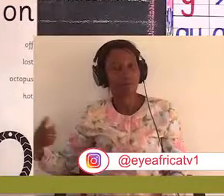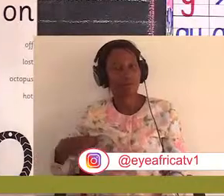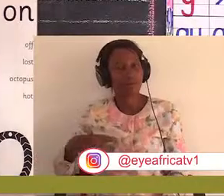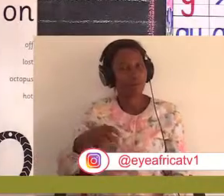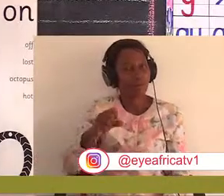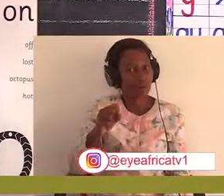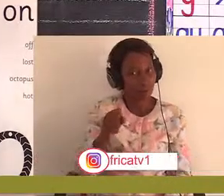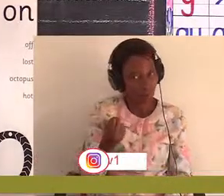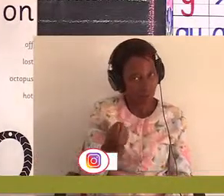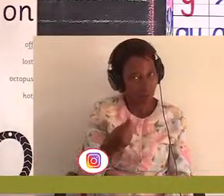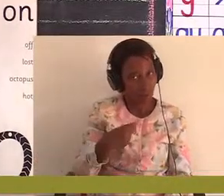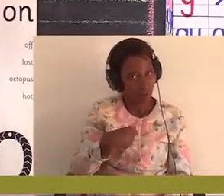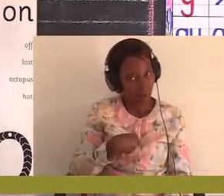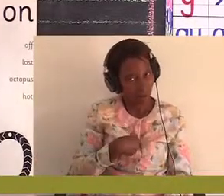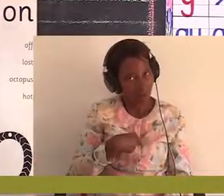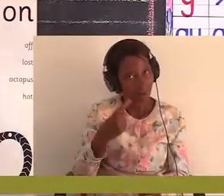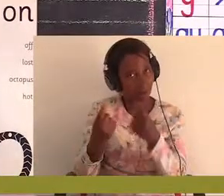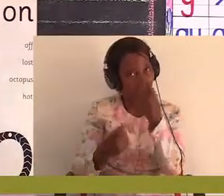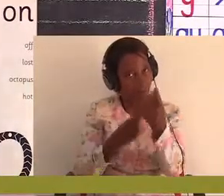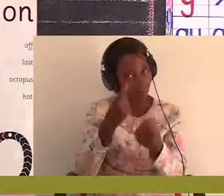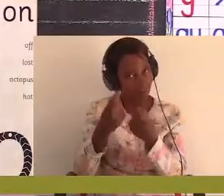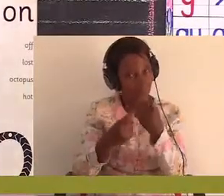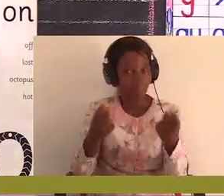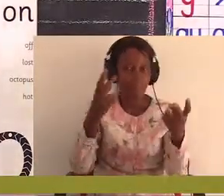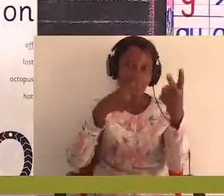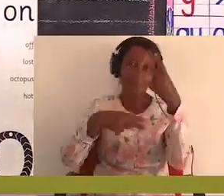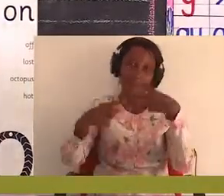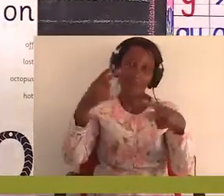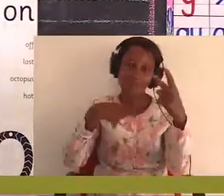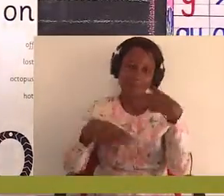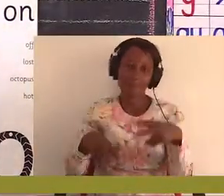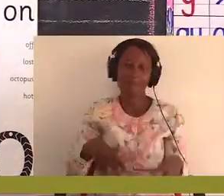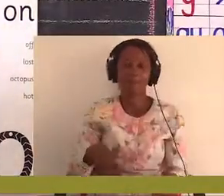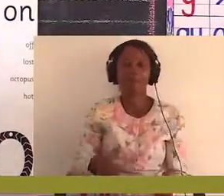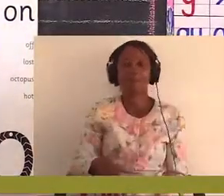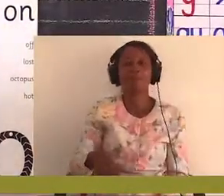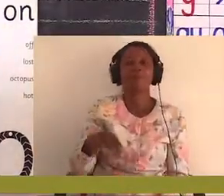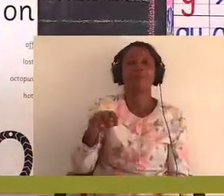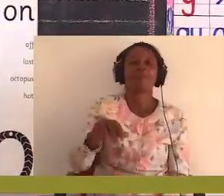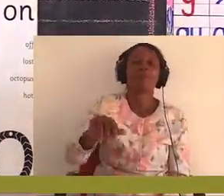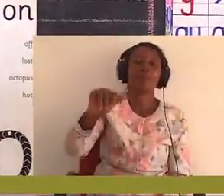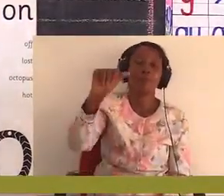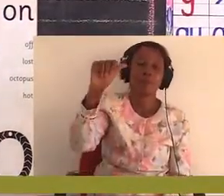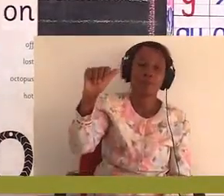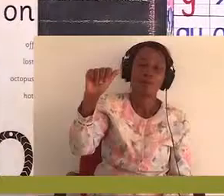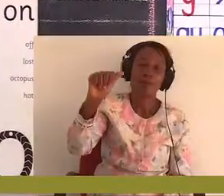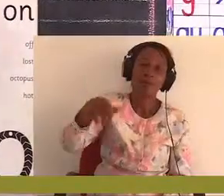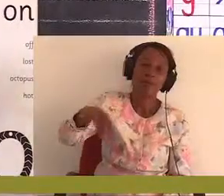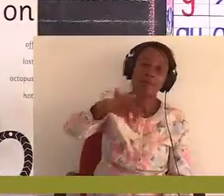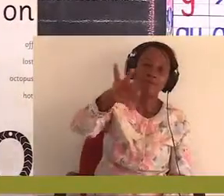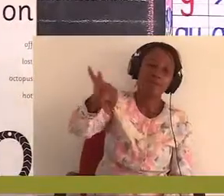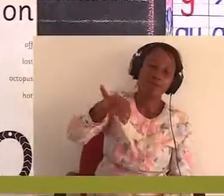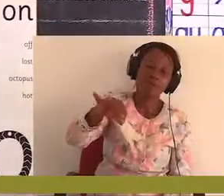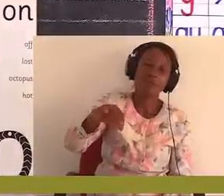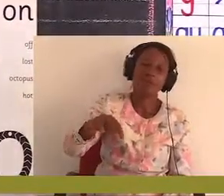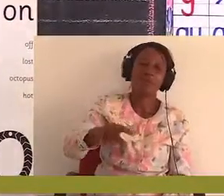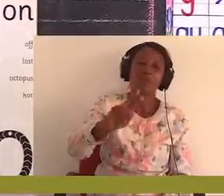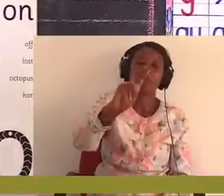Can I repeat the story? A family have just